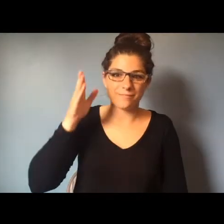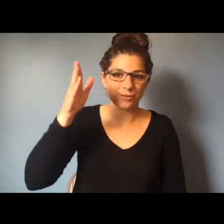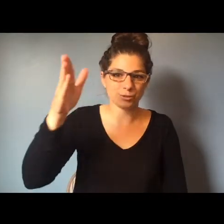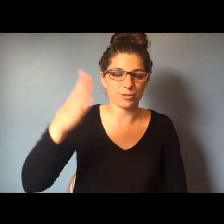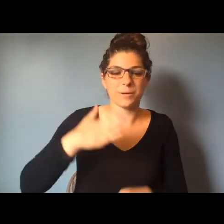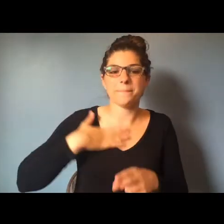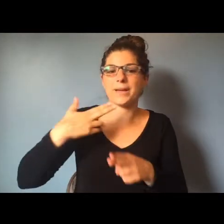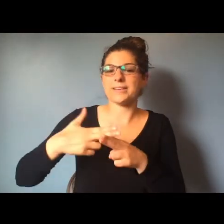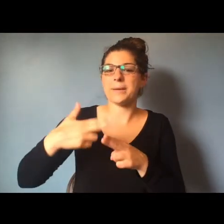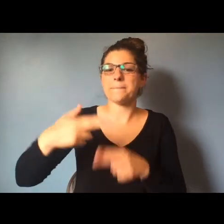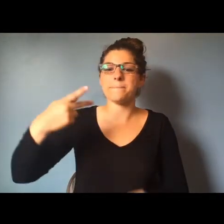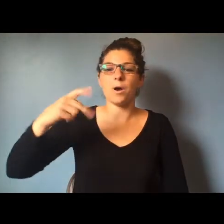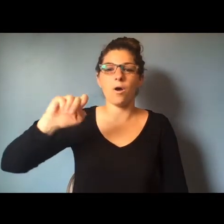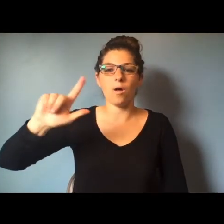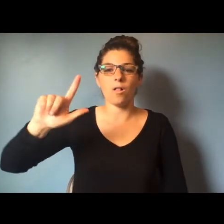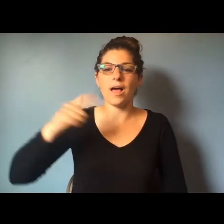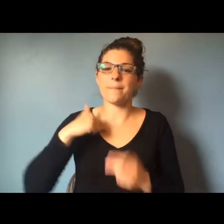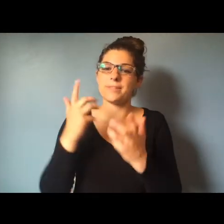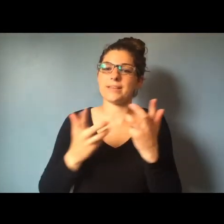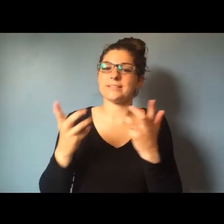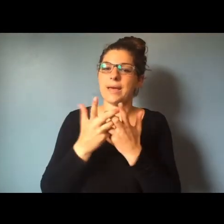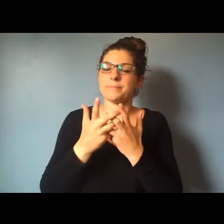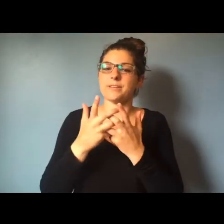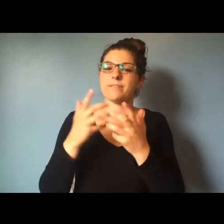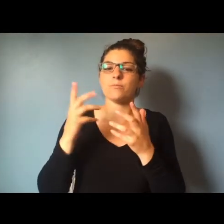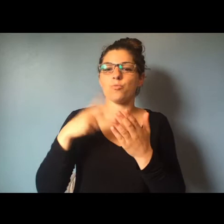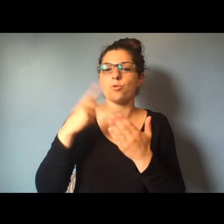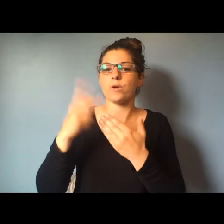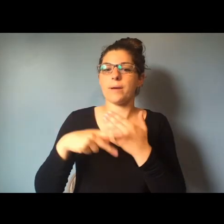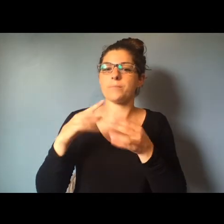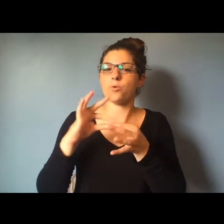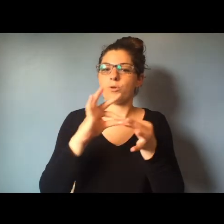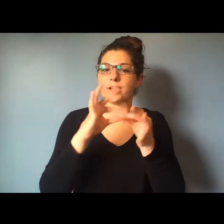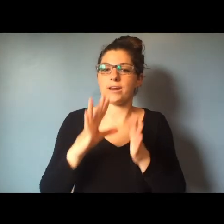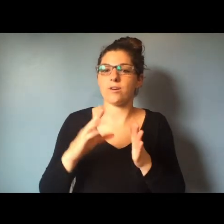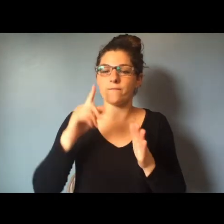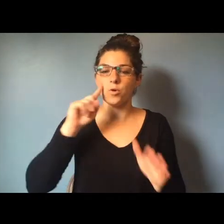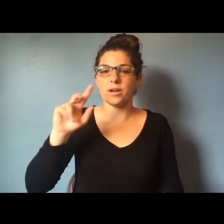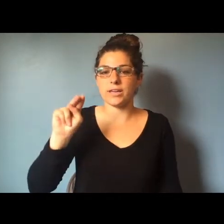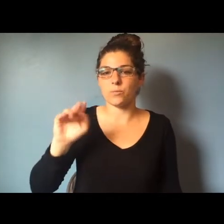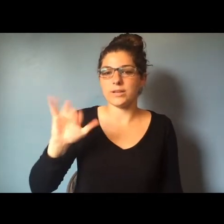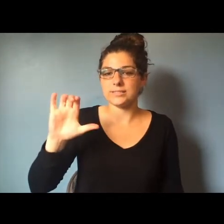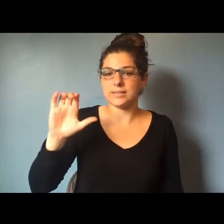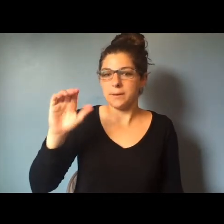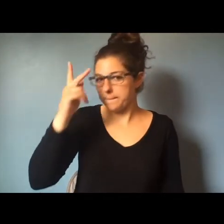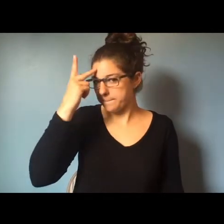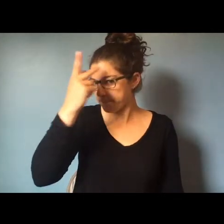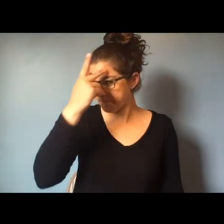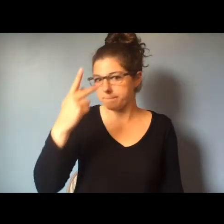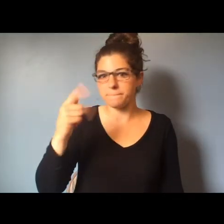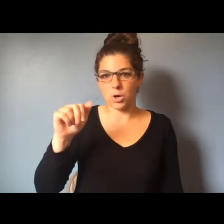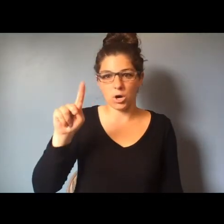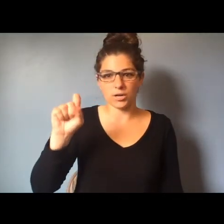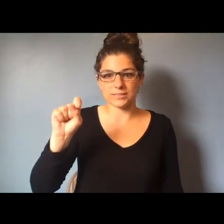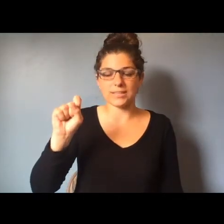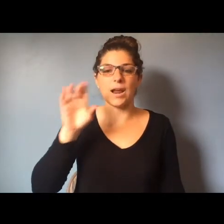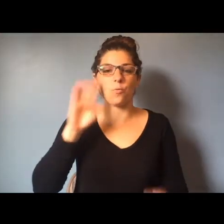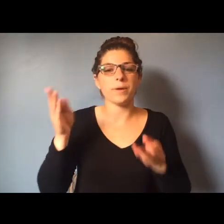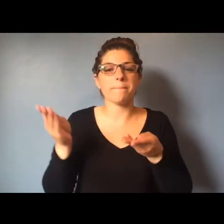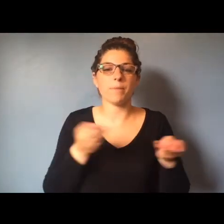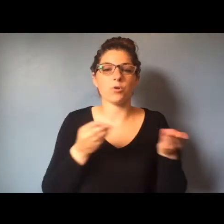Paul Ward and I am the Adaptive Programming Coordinator for NYC Parks and will be the moderator for this